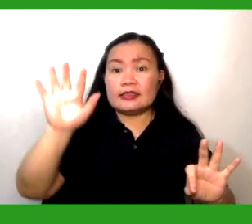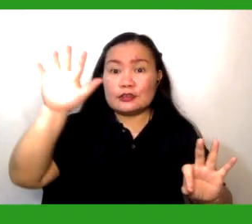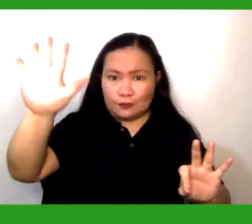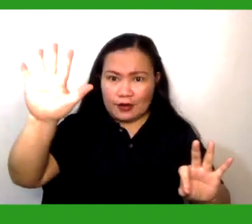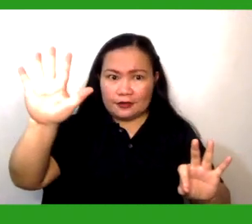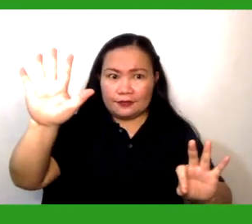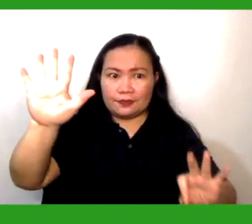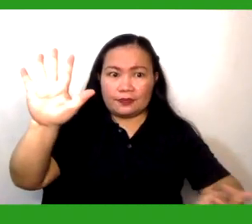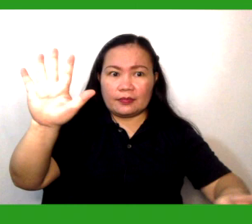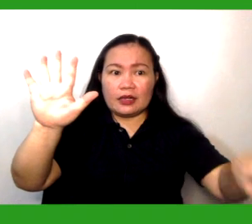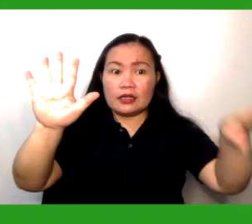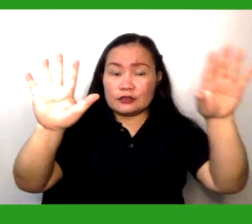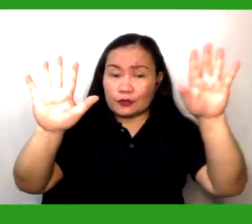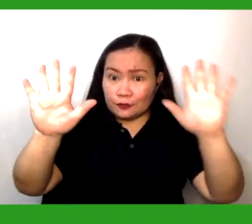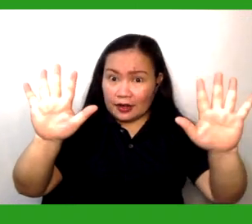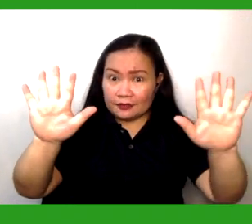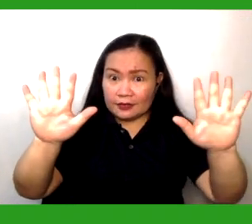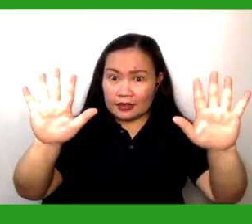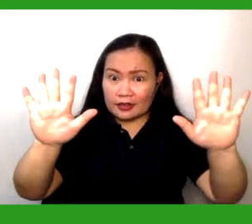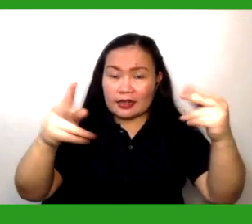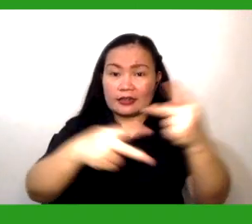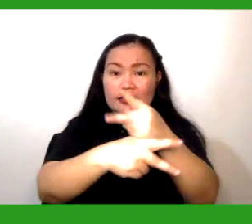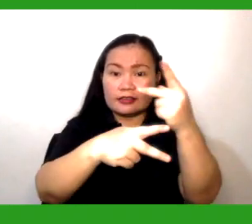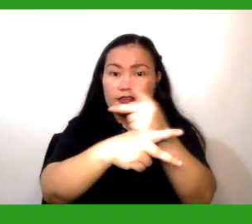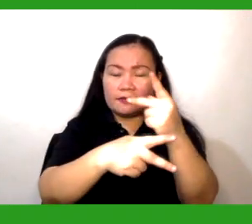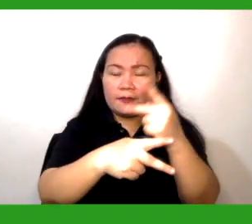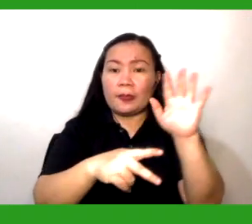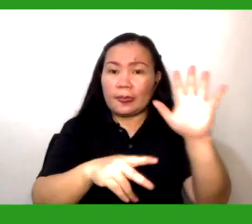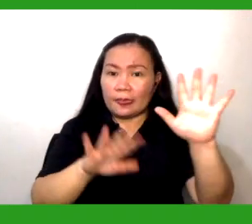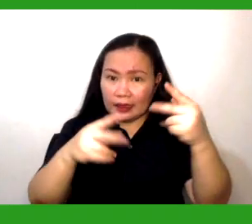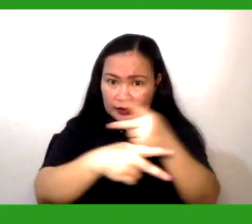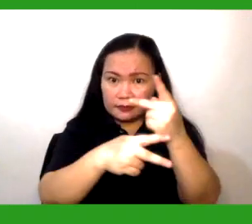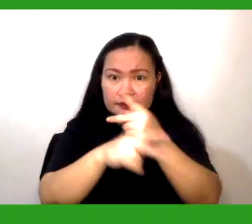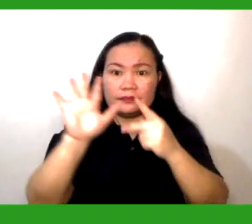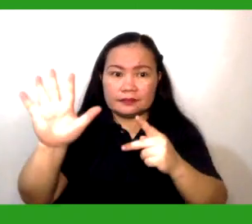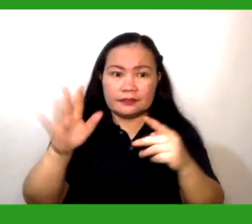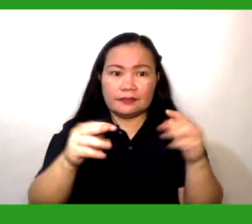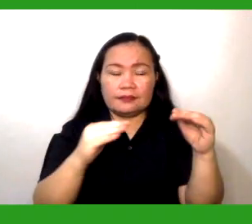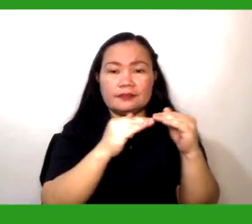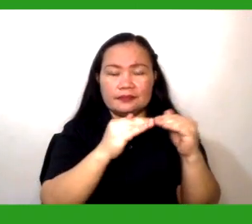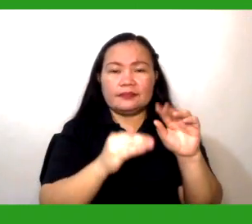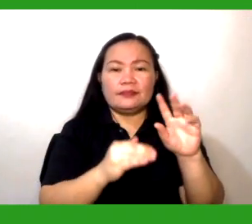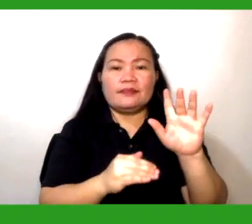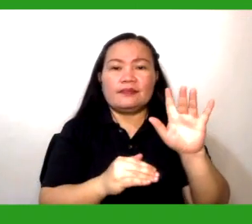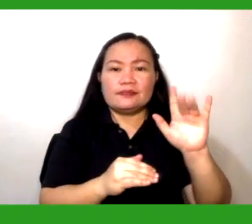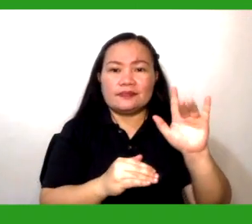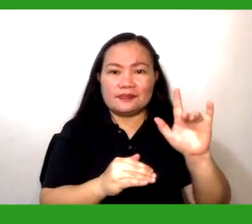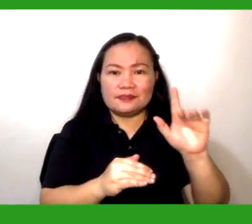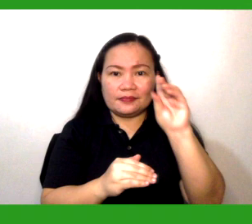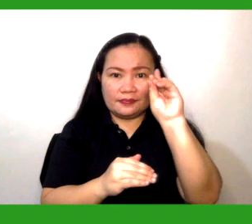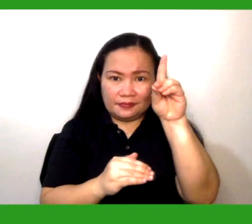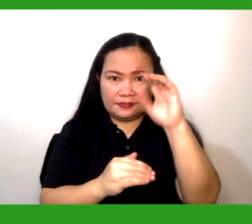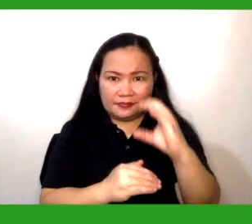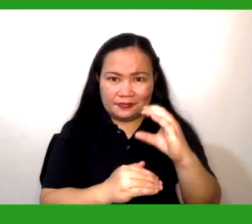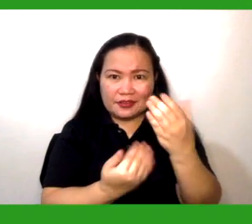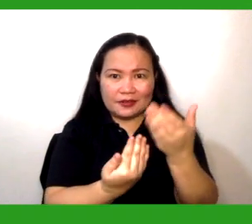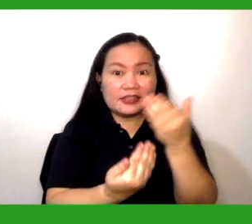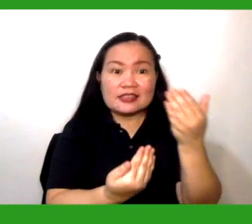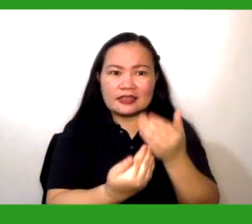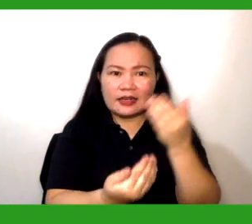Times 5, times natin siya ngayon, that is 25 degrees Celsius. So,